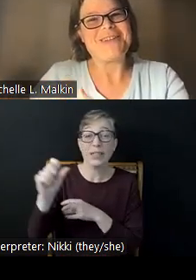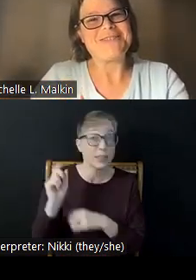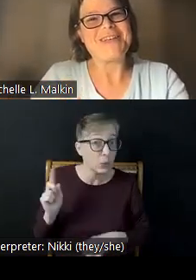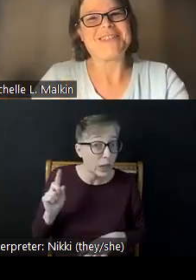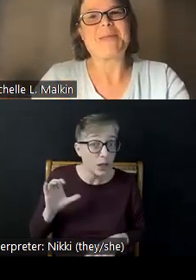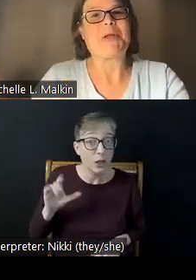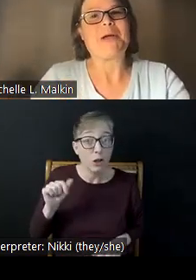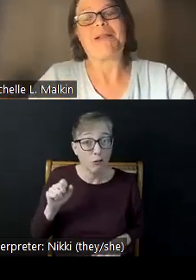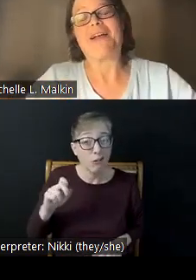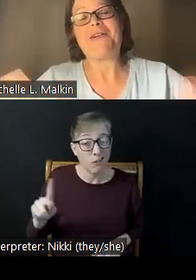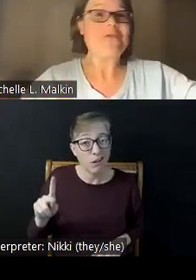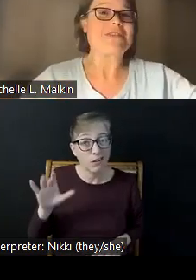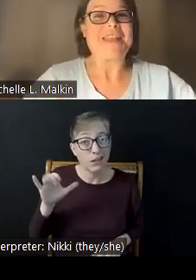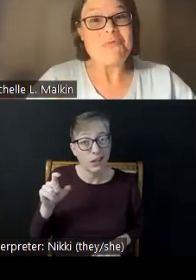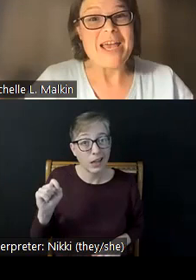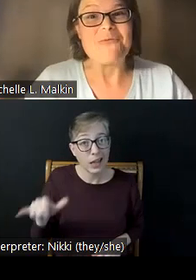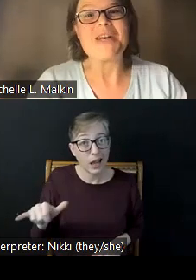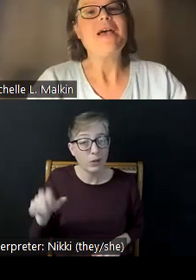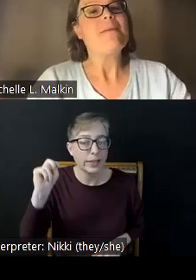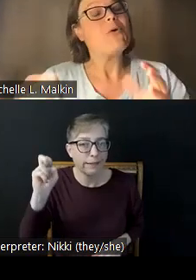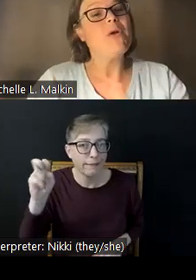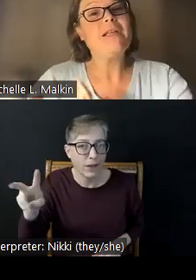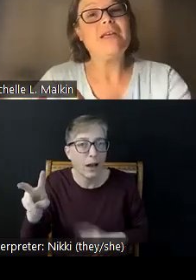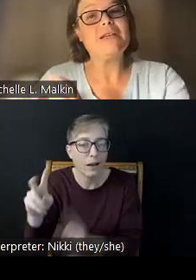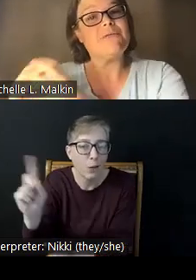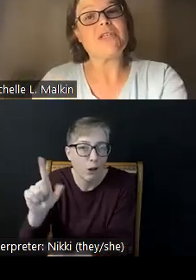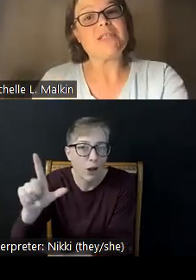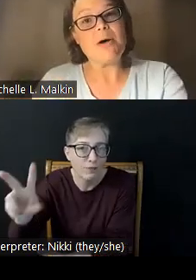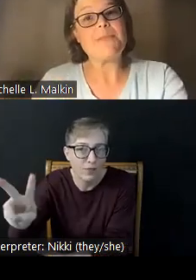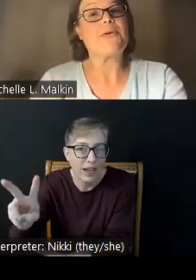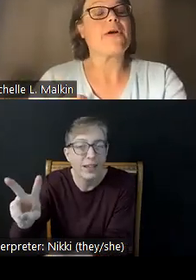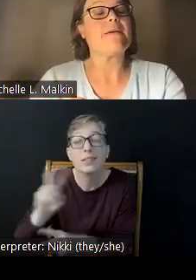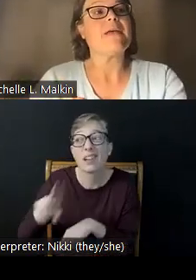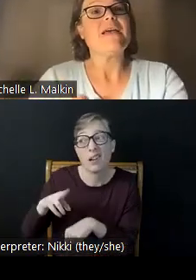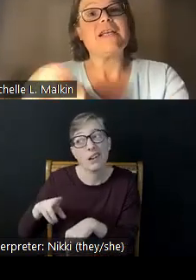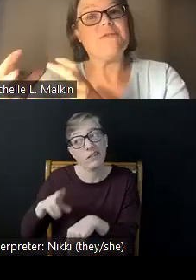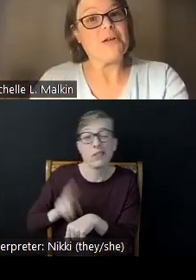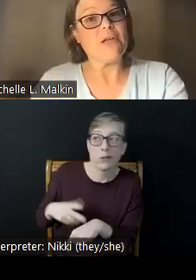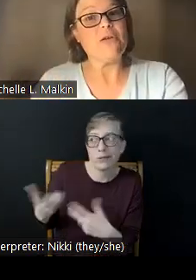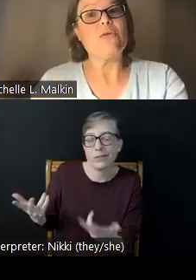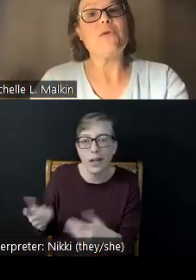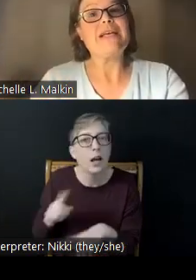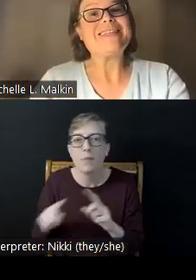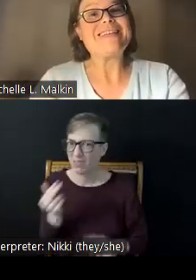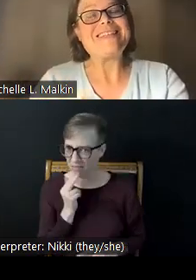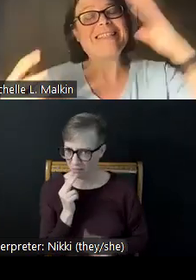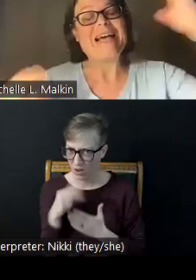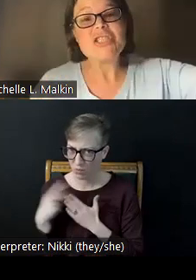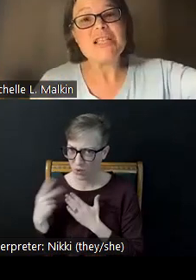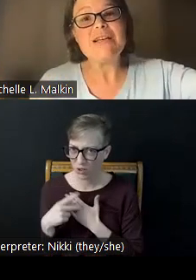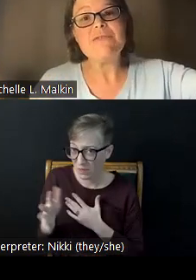Nevada, where Las Vegas is. People are probably like, of course they would have one, but really it's a very small program. It's fairly new. It